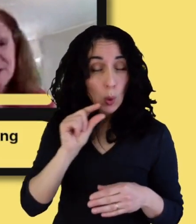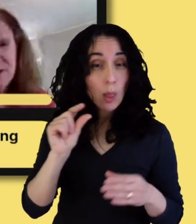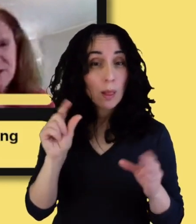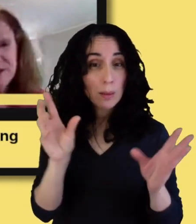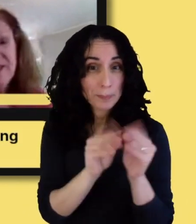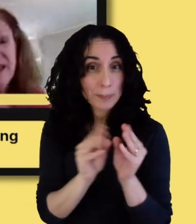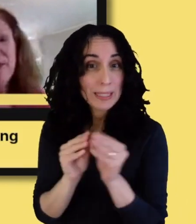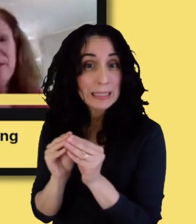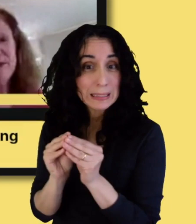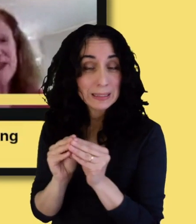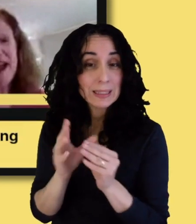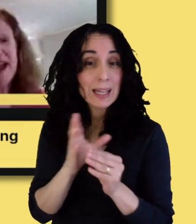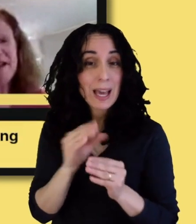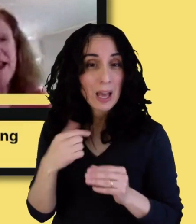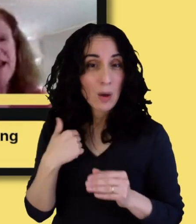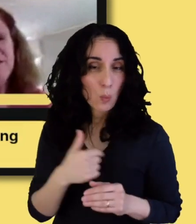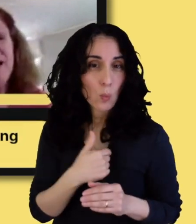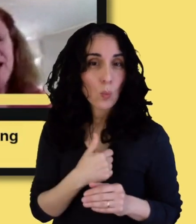Meets for those, and then we